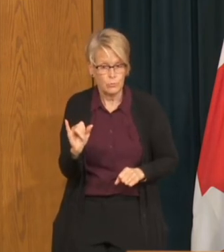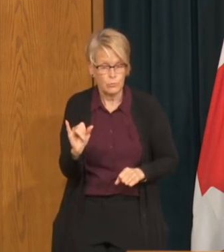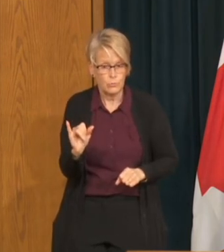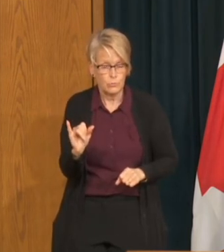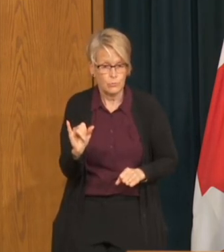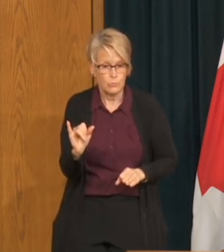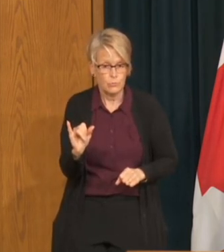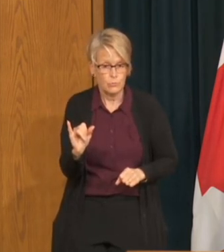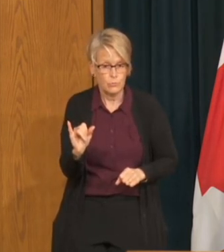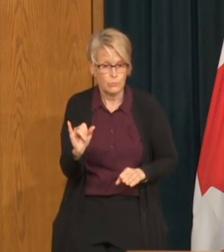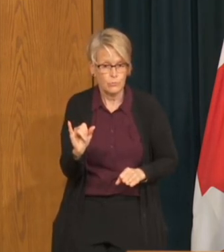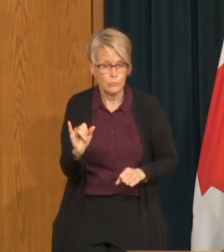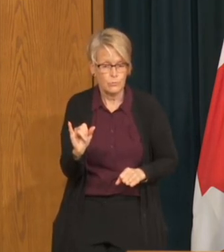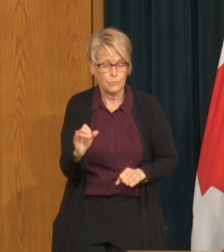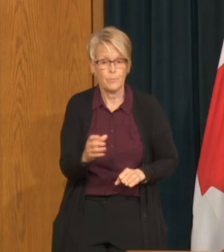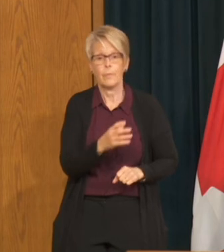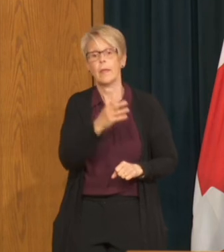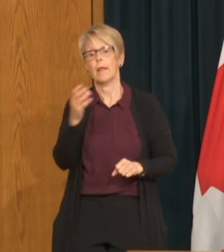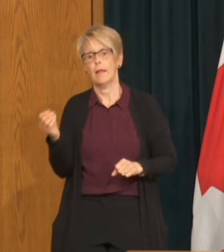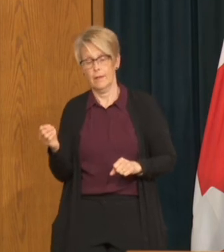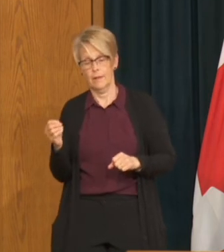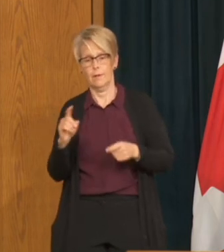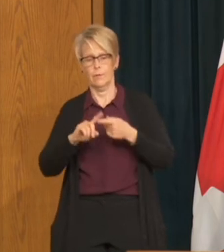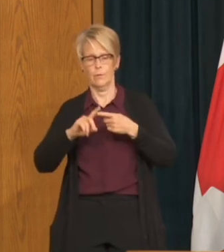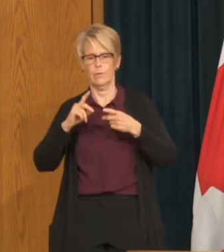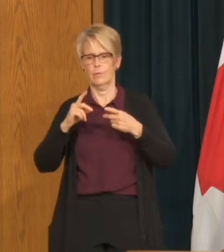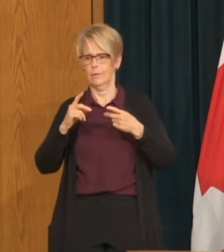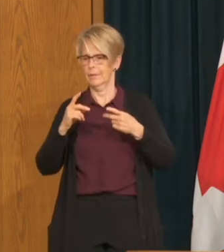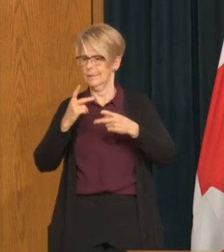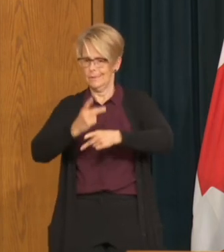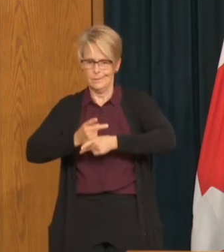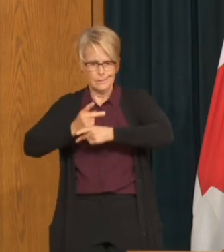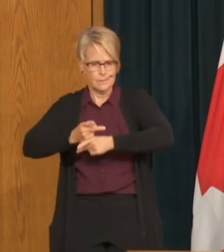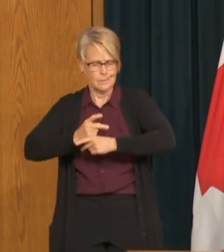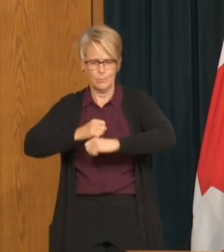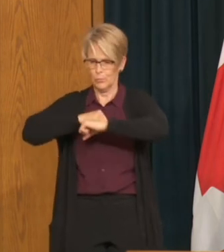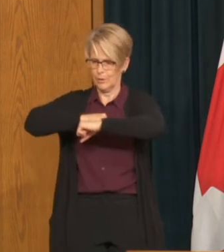the ability to maintain all of the precautions remain in place.